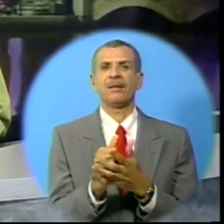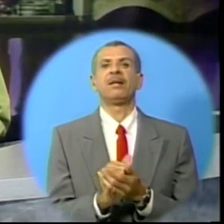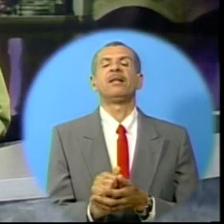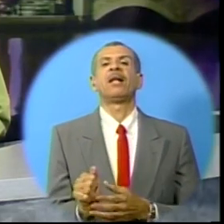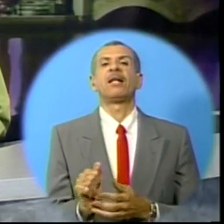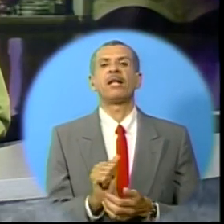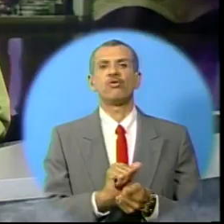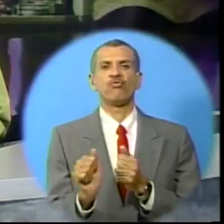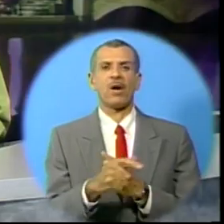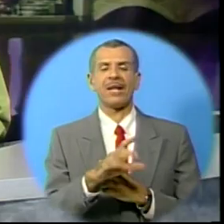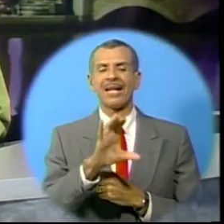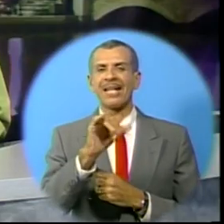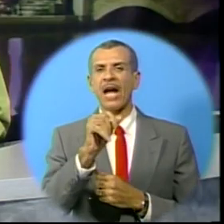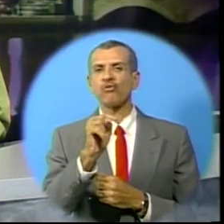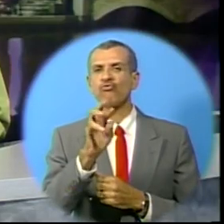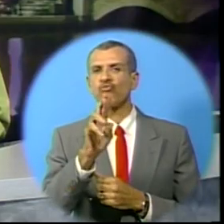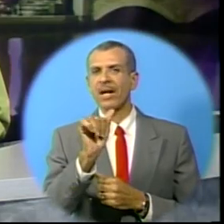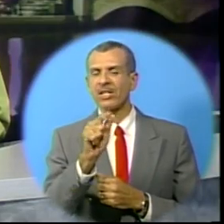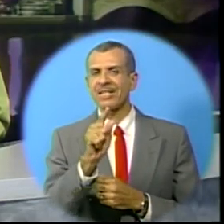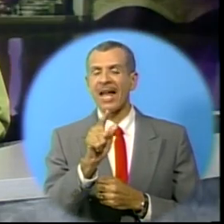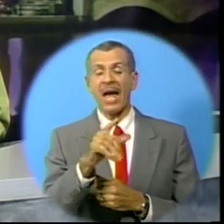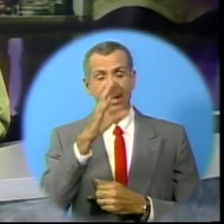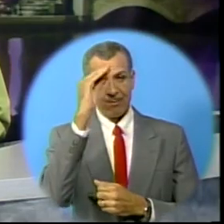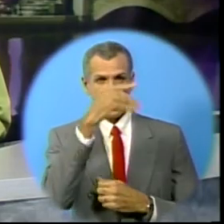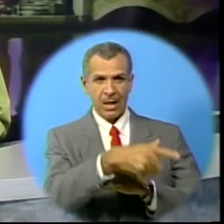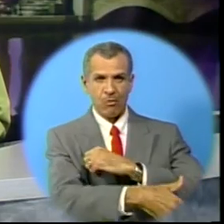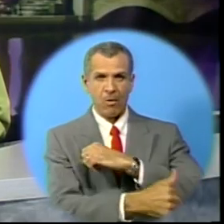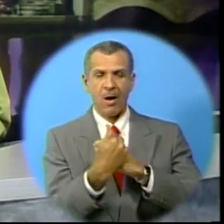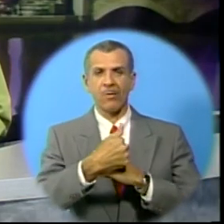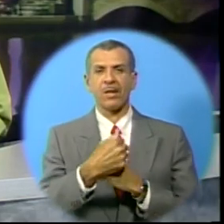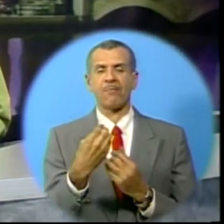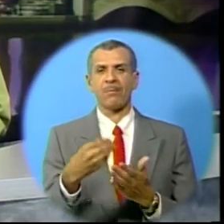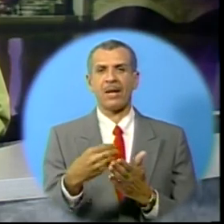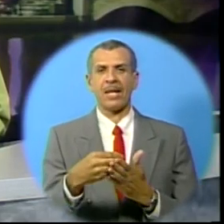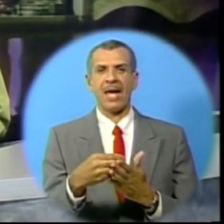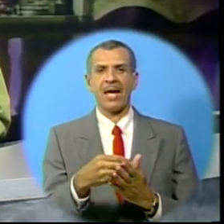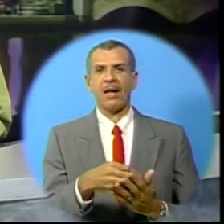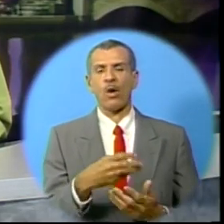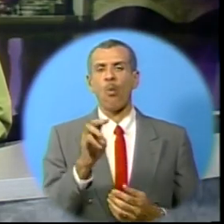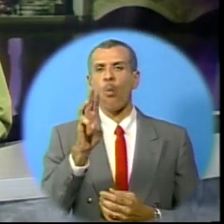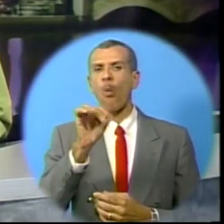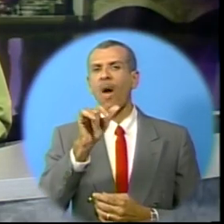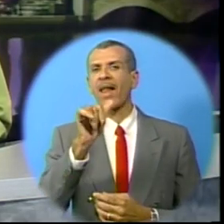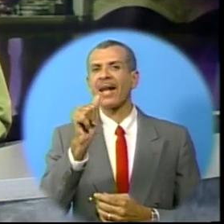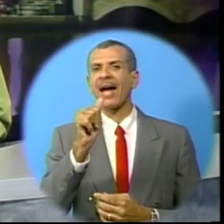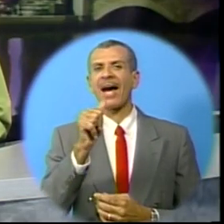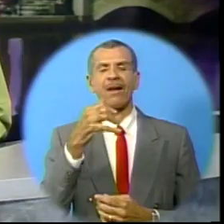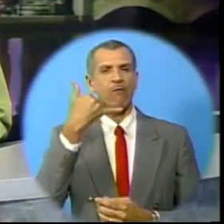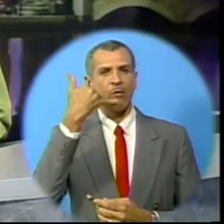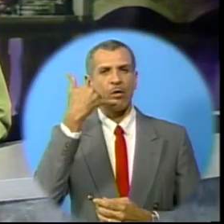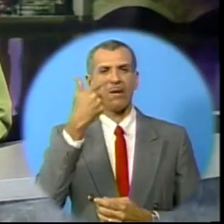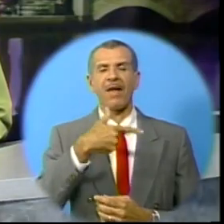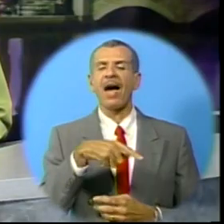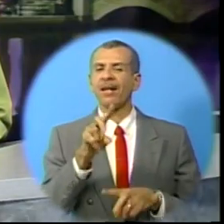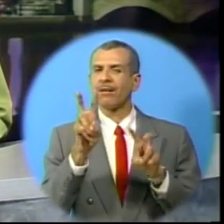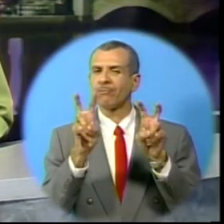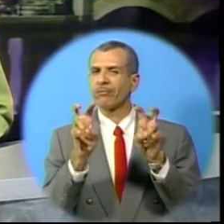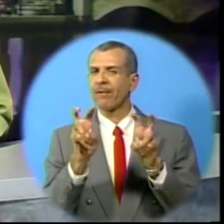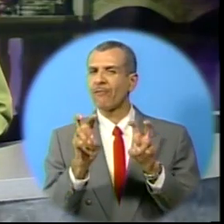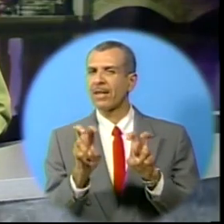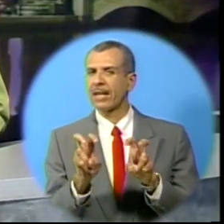They also robbed a patron of his money, wallet and a cell phone. No one was injured and investigations are